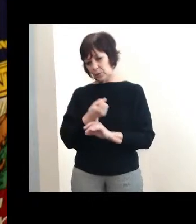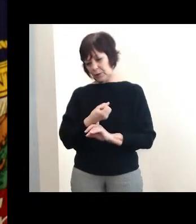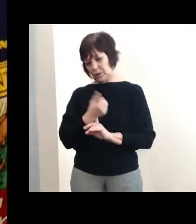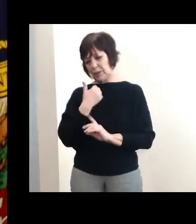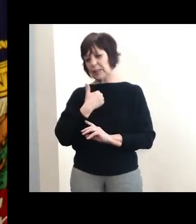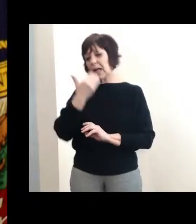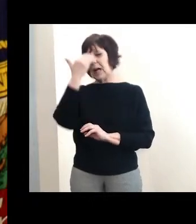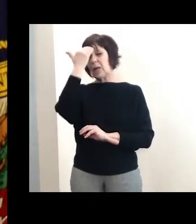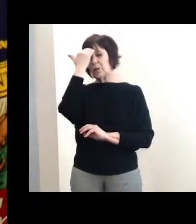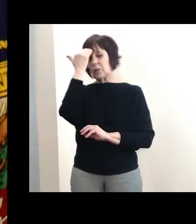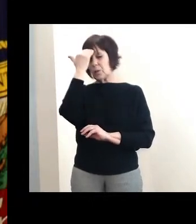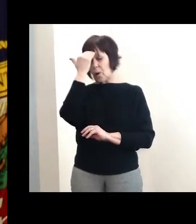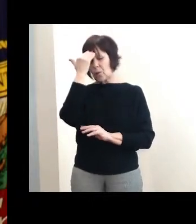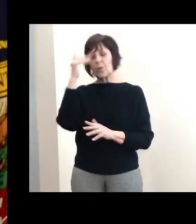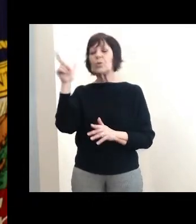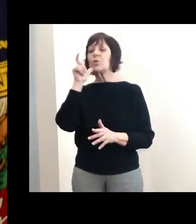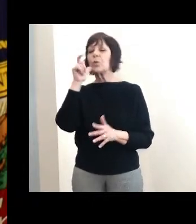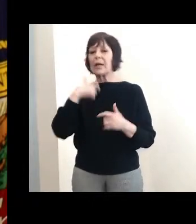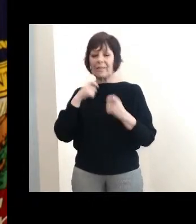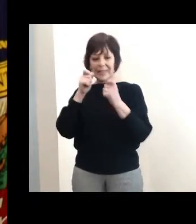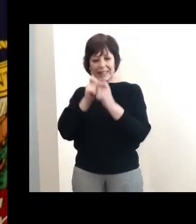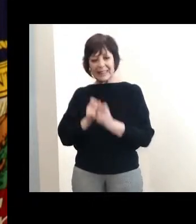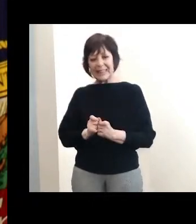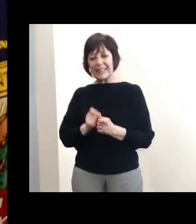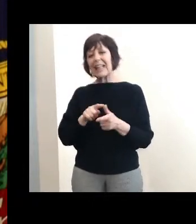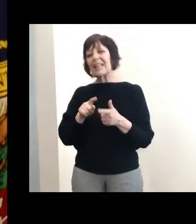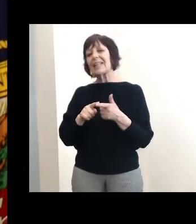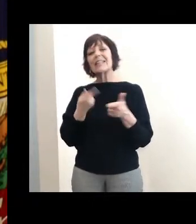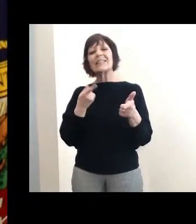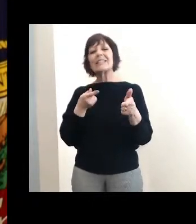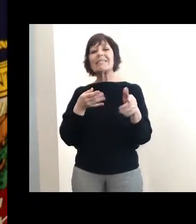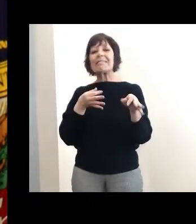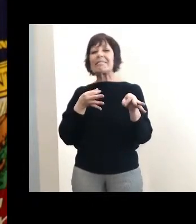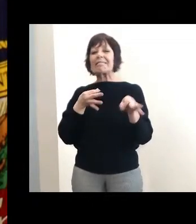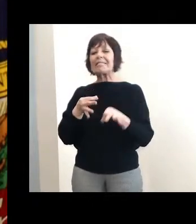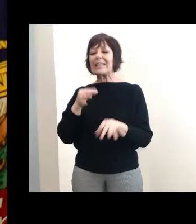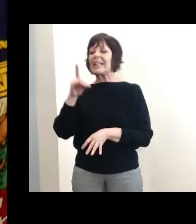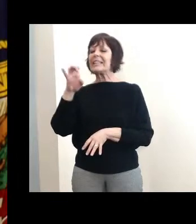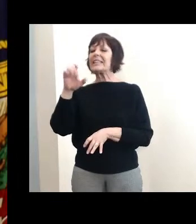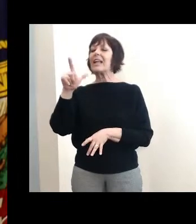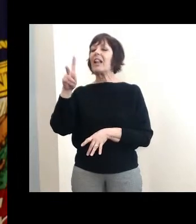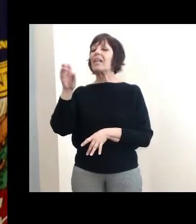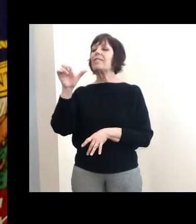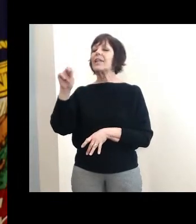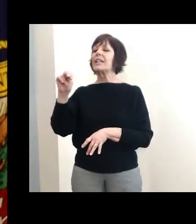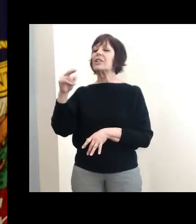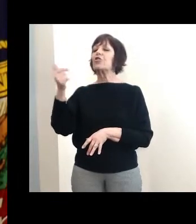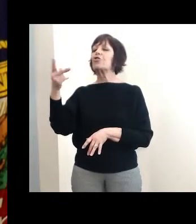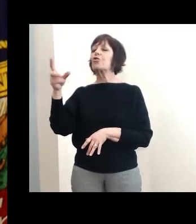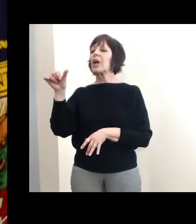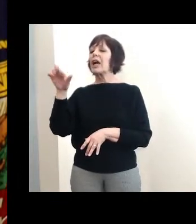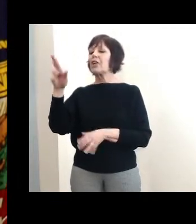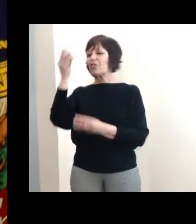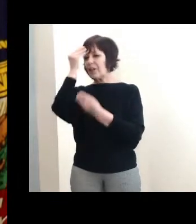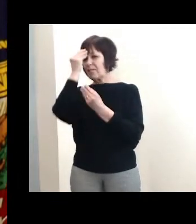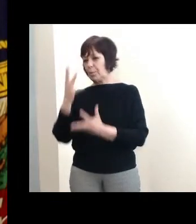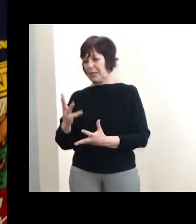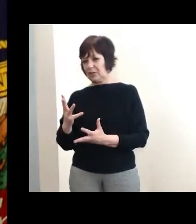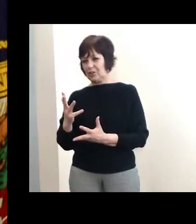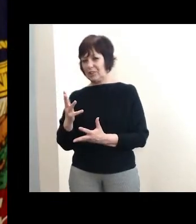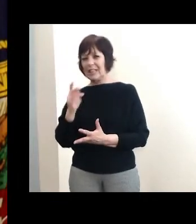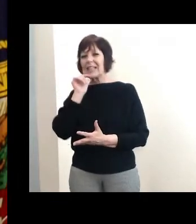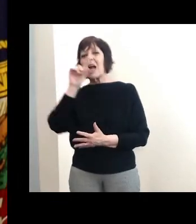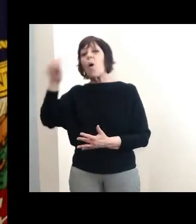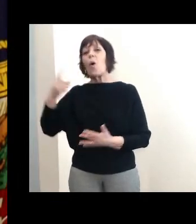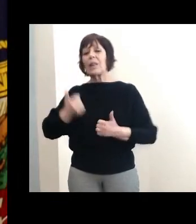the details aren't out yet, and then kind of go over the Delavan-Grider information. Just it's not just that you have to live in that